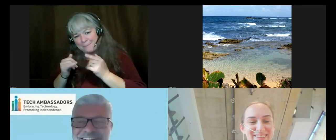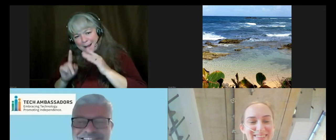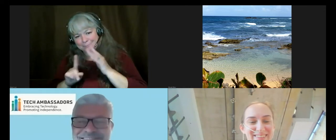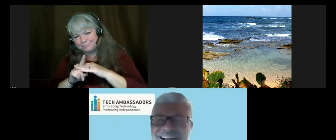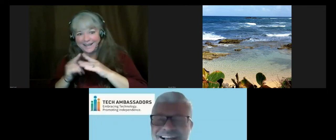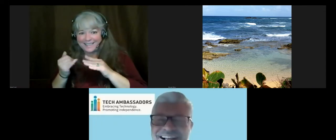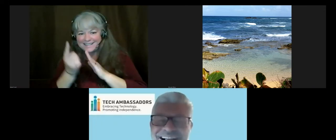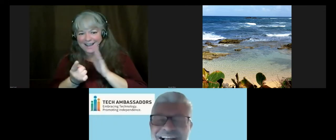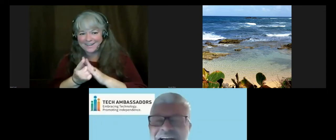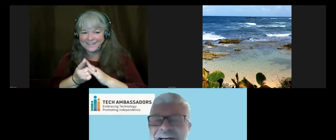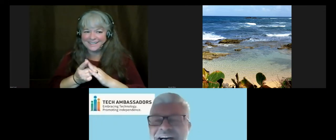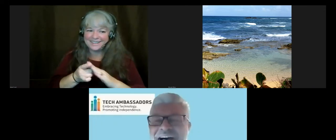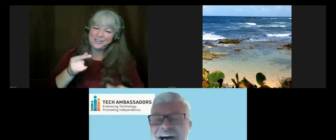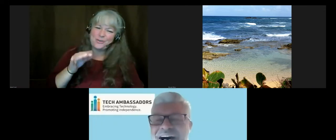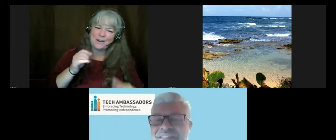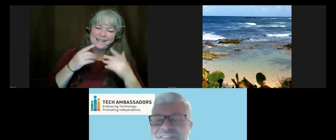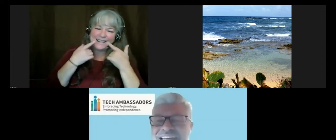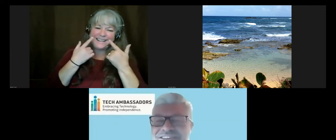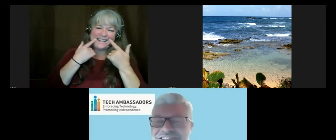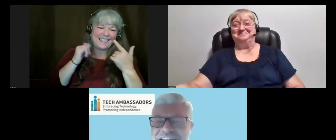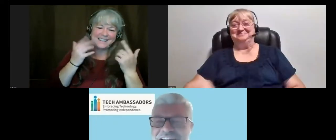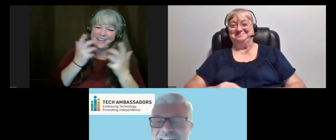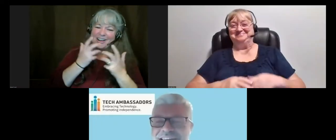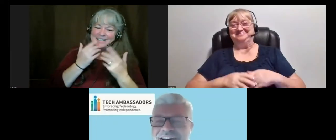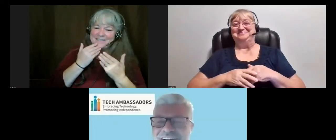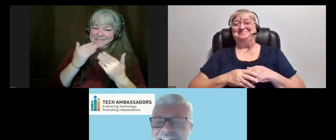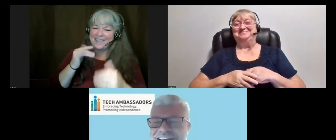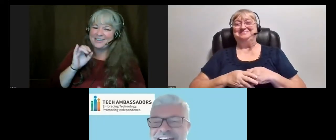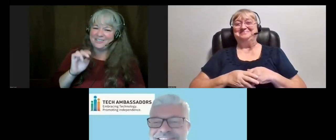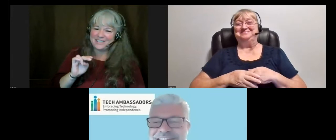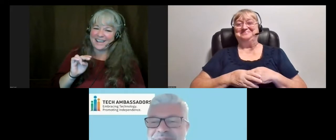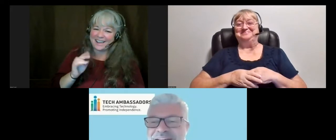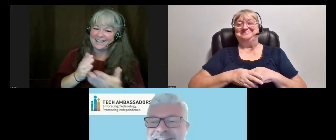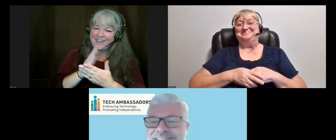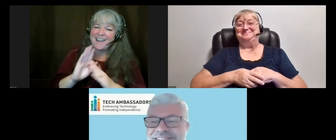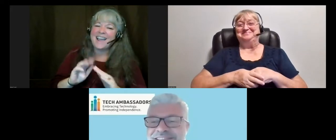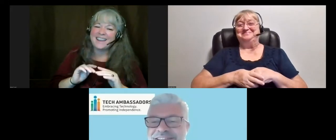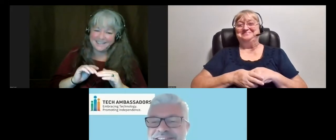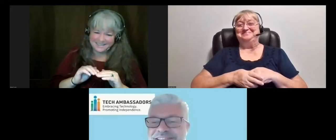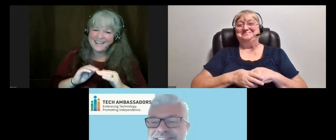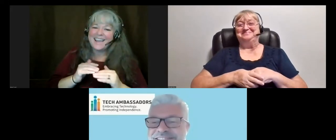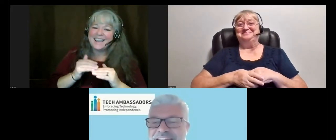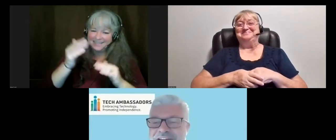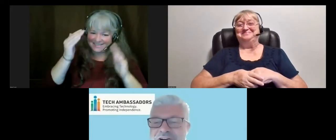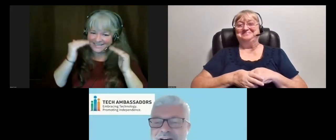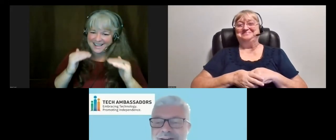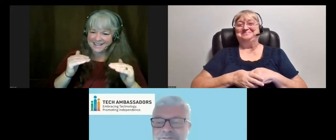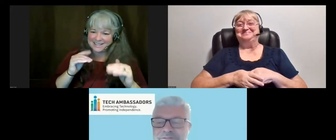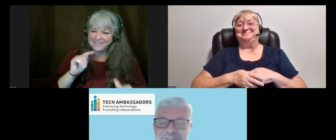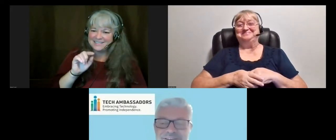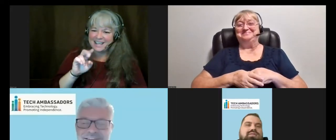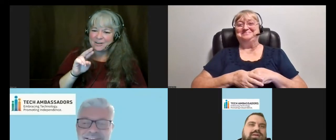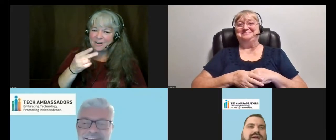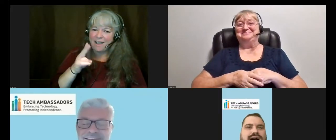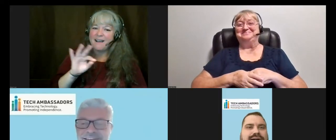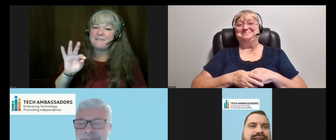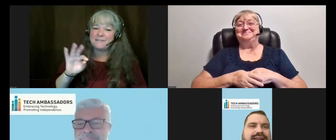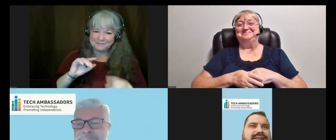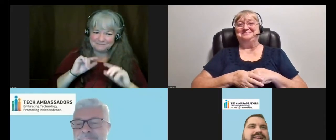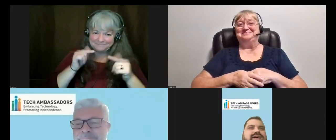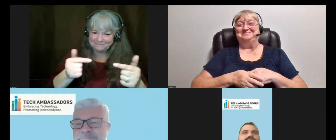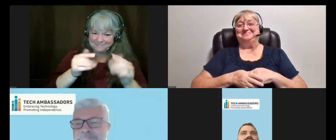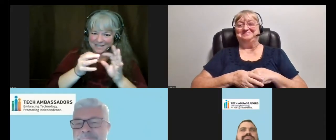Oh, that's awesome. Thank you, Jen. All right, next up on my list here is Tanner Huff.